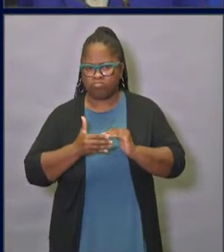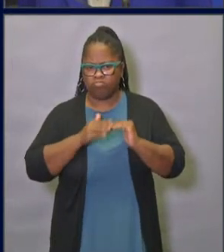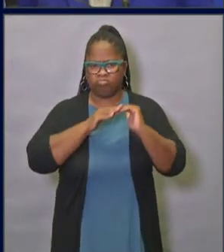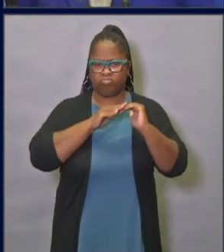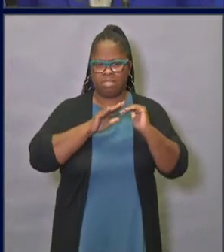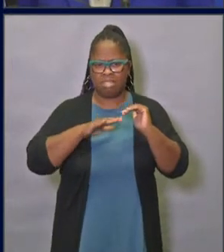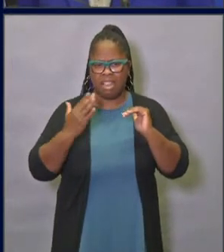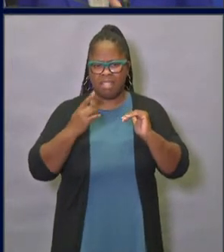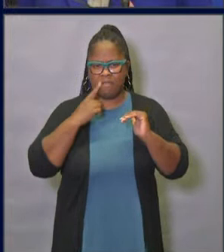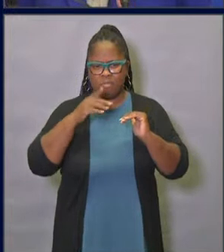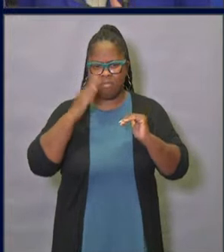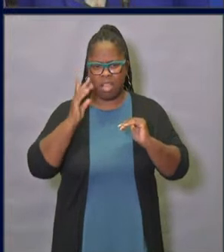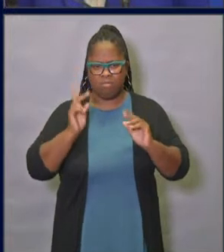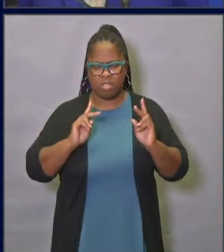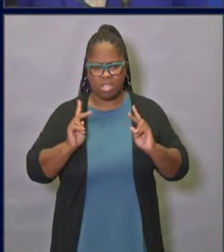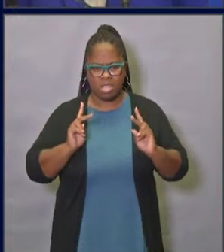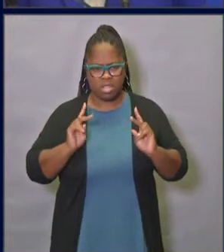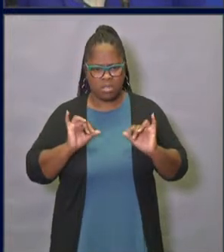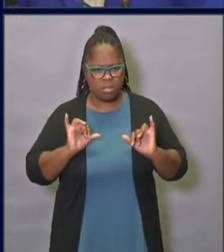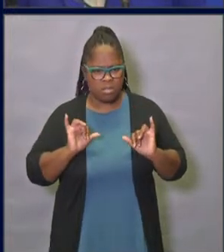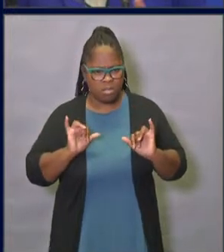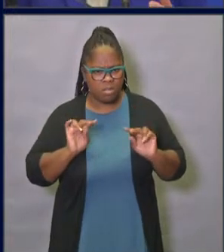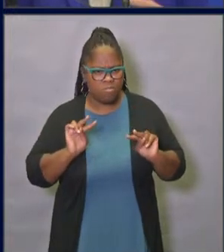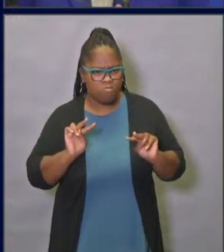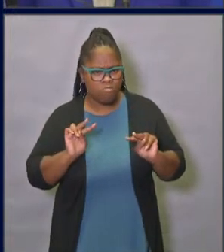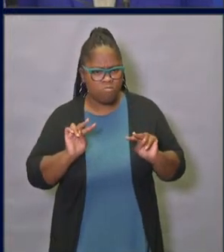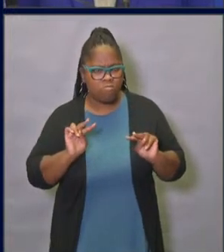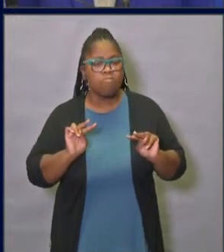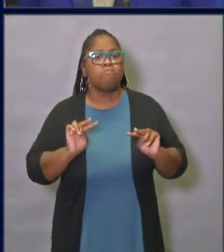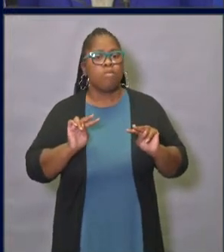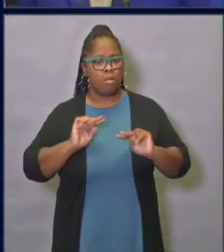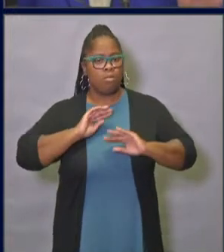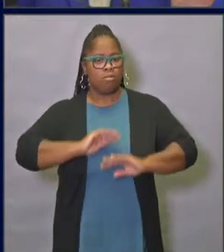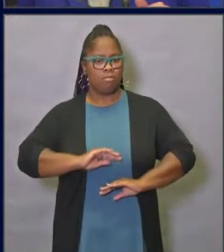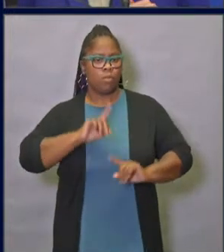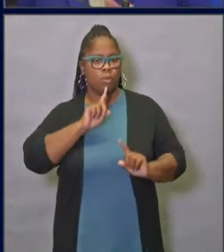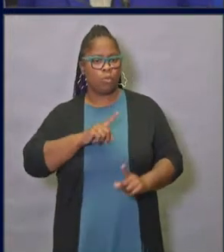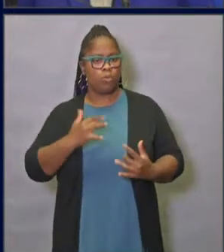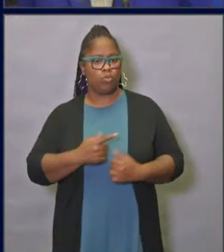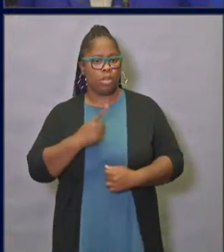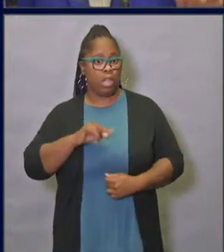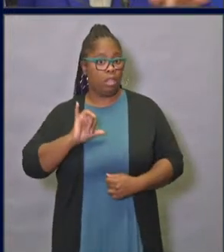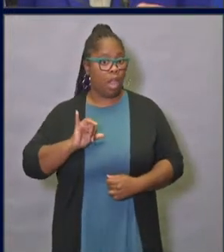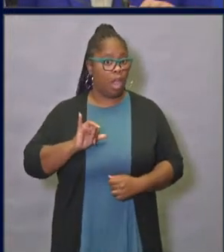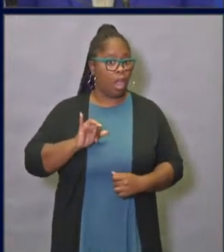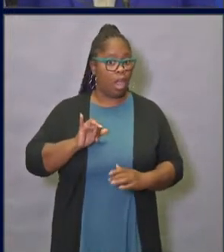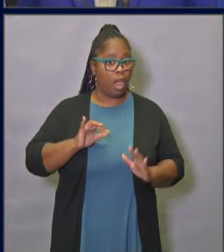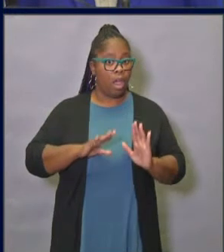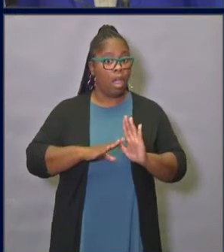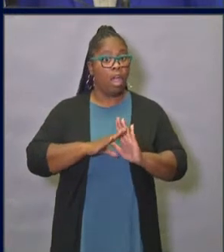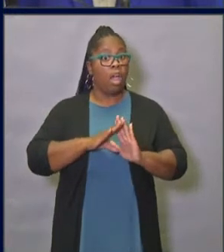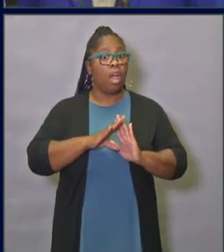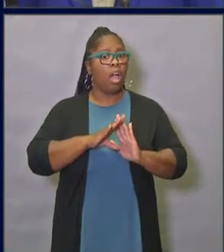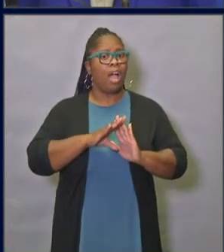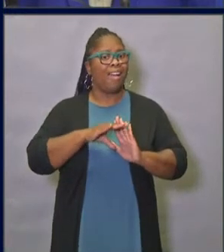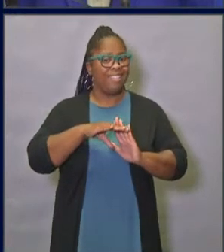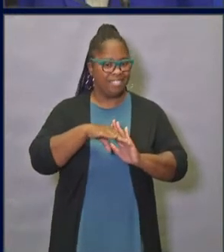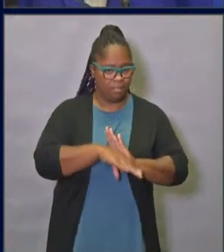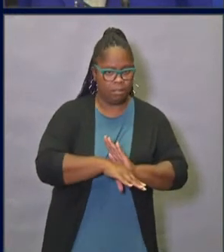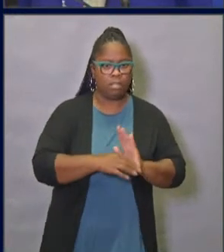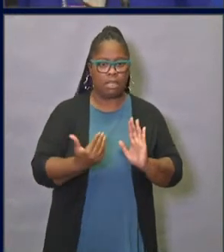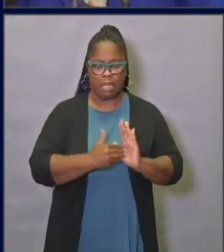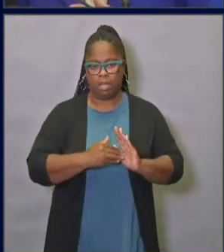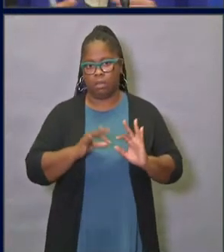deaths among Black residents, and we're fortunate to be able to report today that the trend has started to decrease